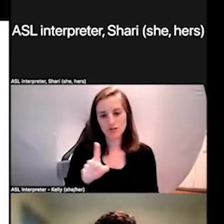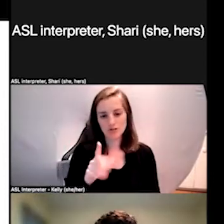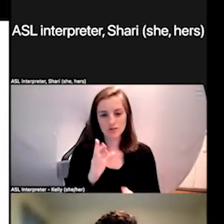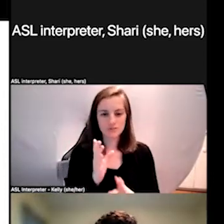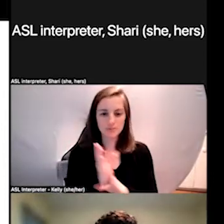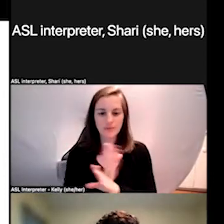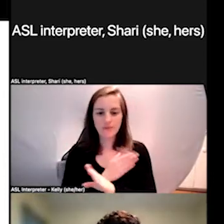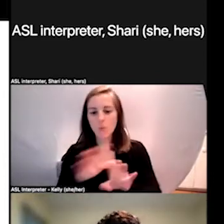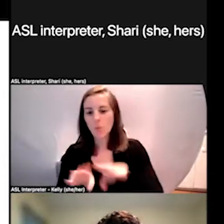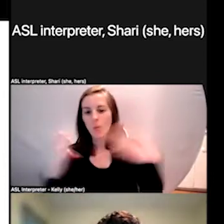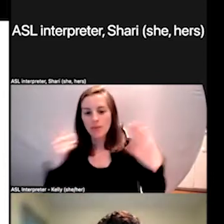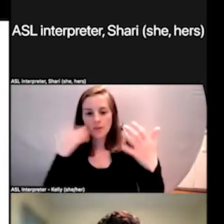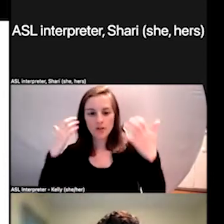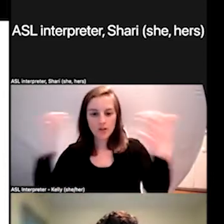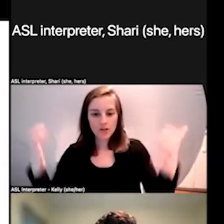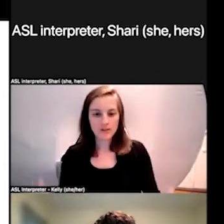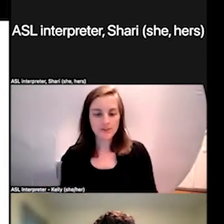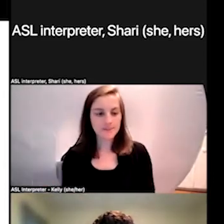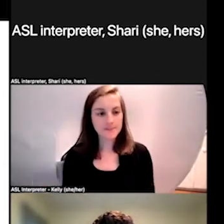Q&A.